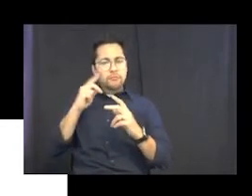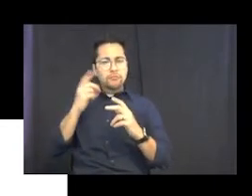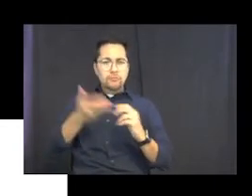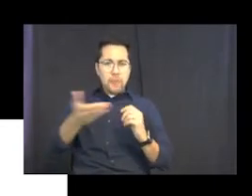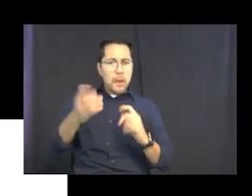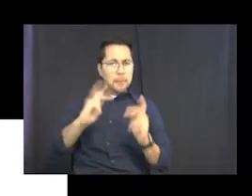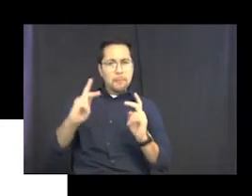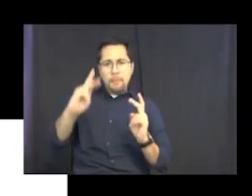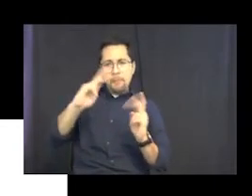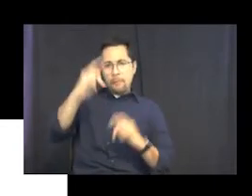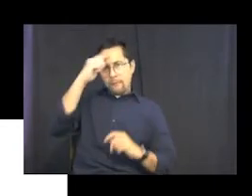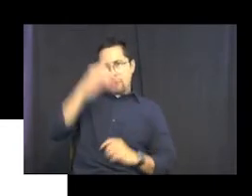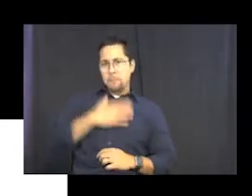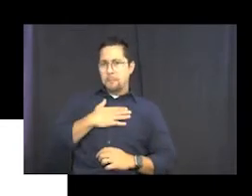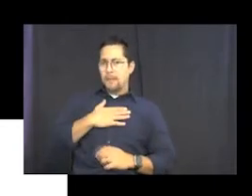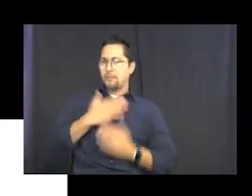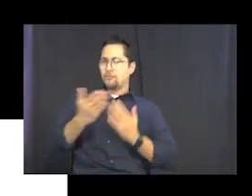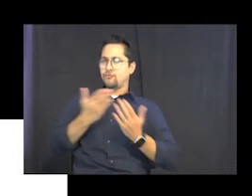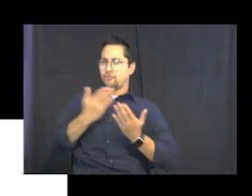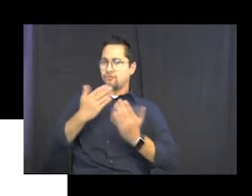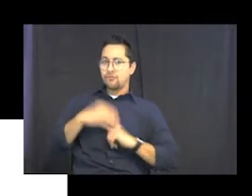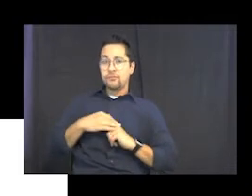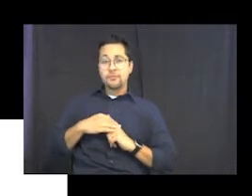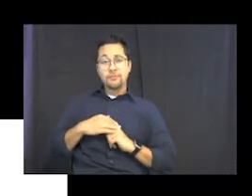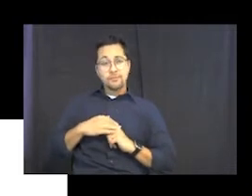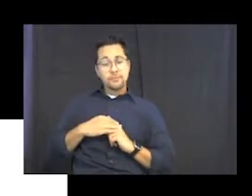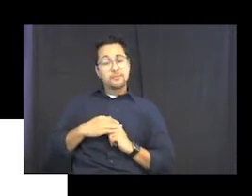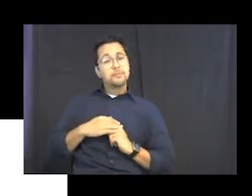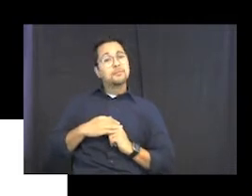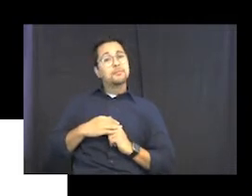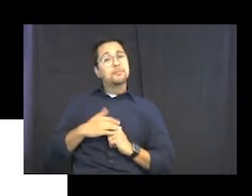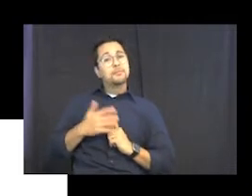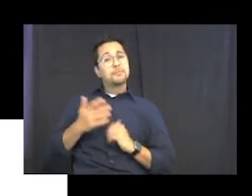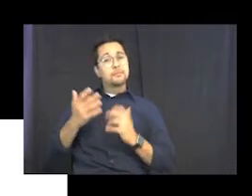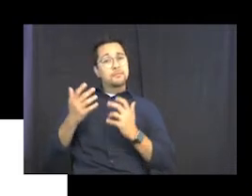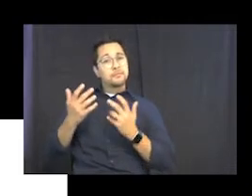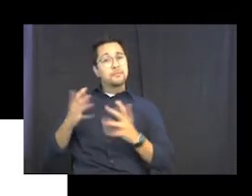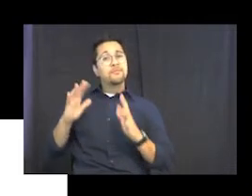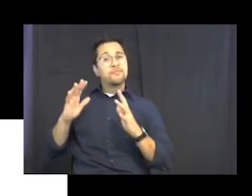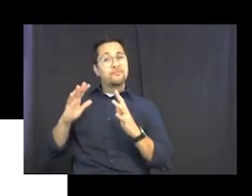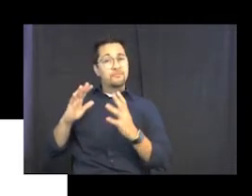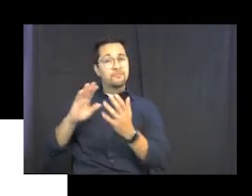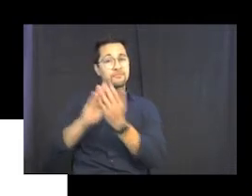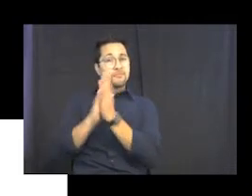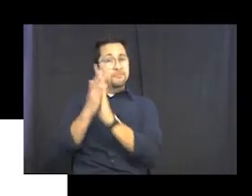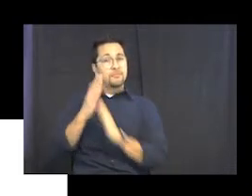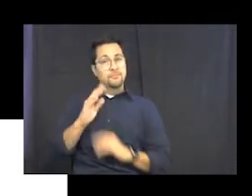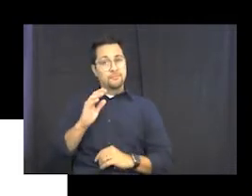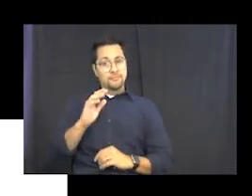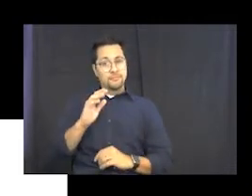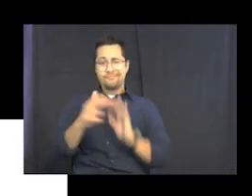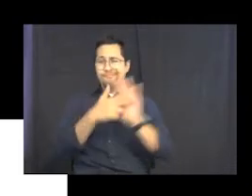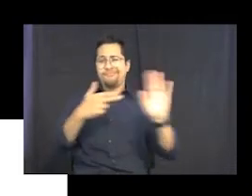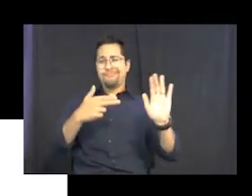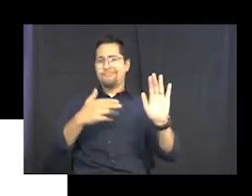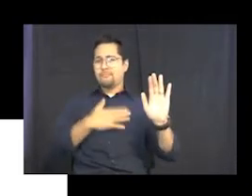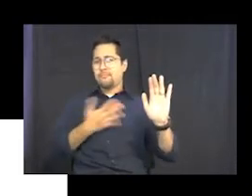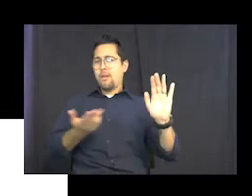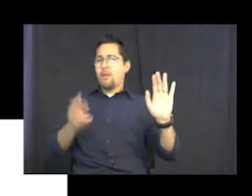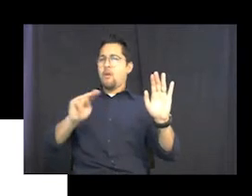my services. After becoming my own representative